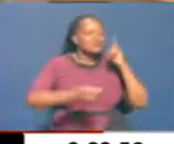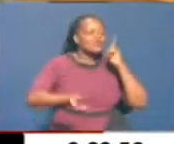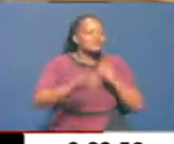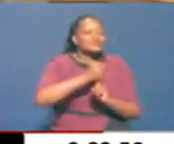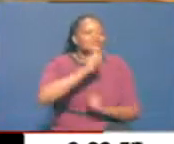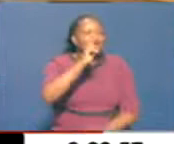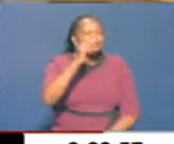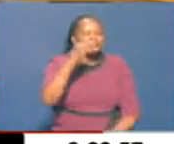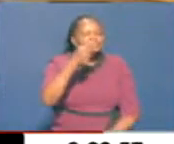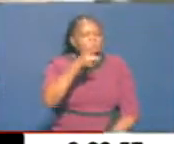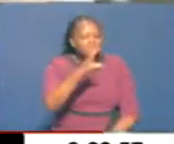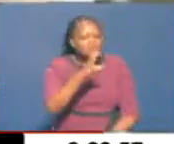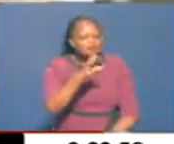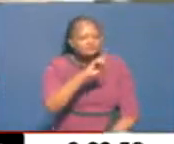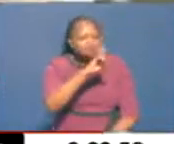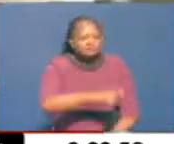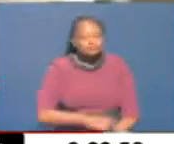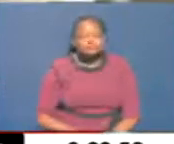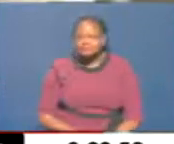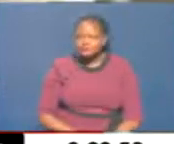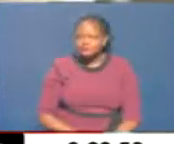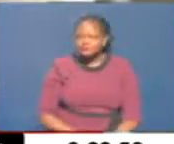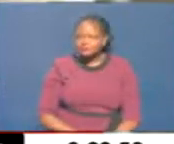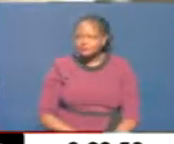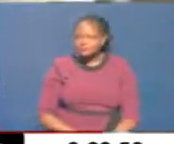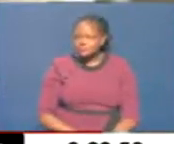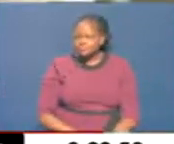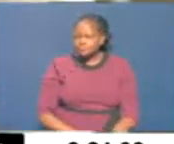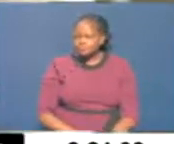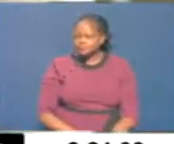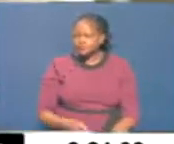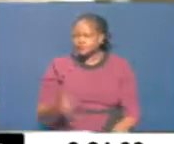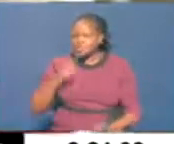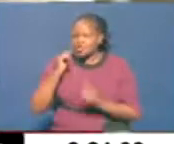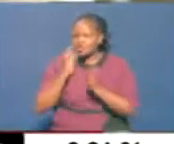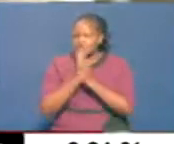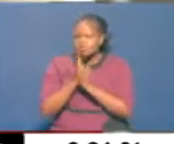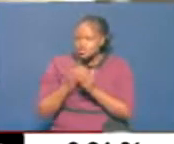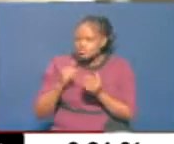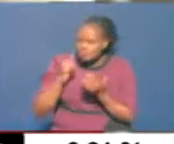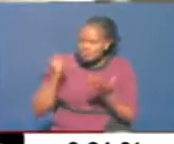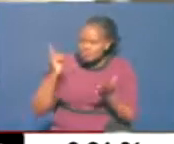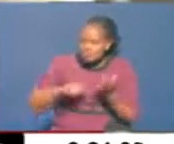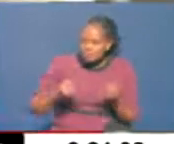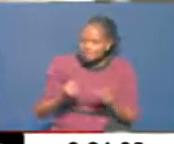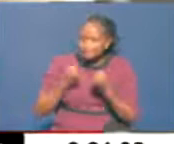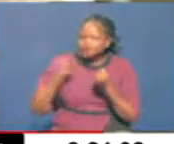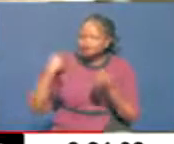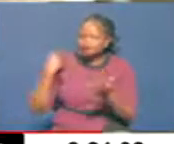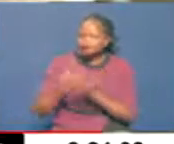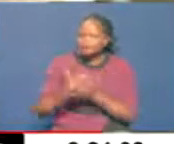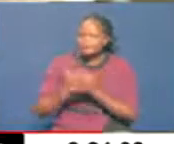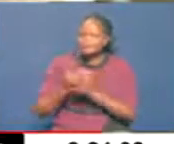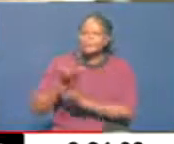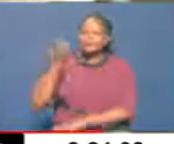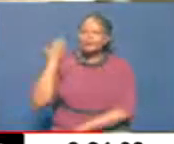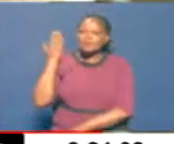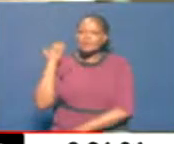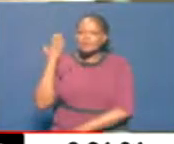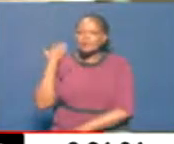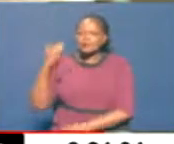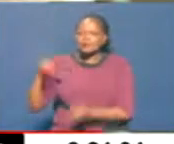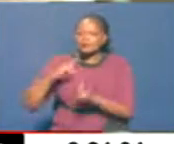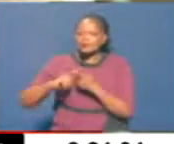Right. So, Purity, to tell this story and to tell this journey, we have to go back, way back, to when our